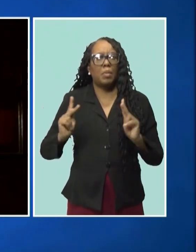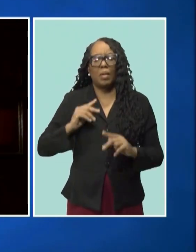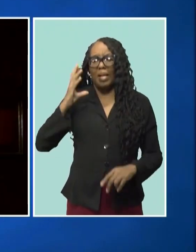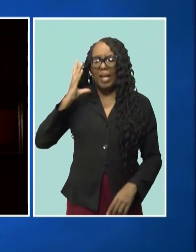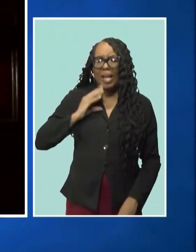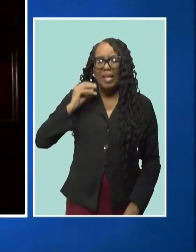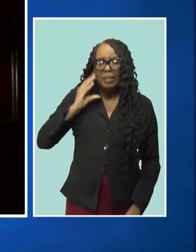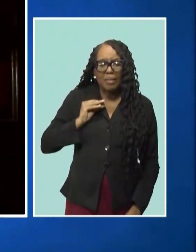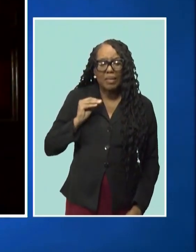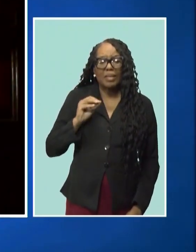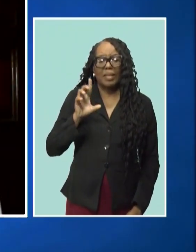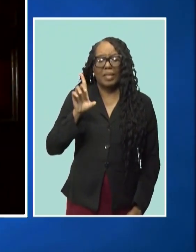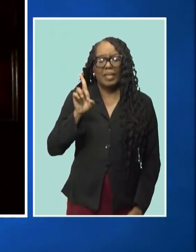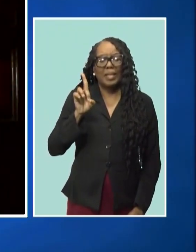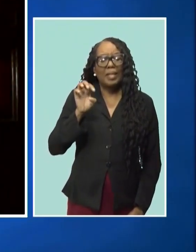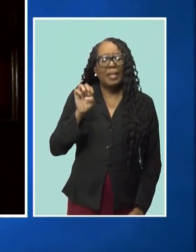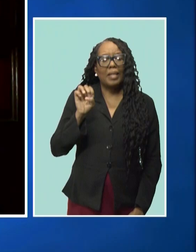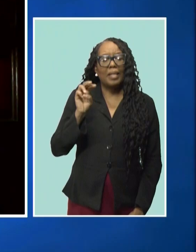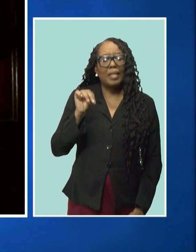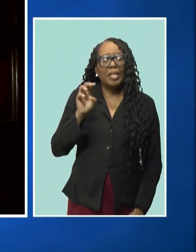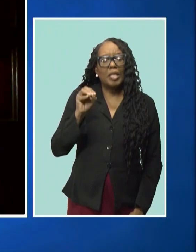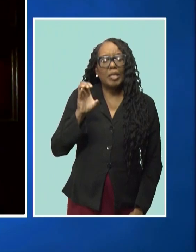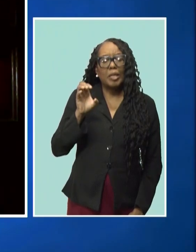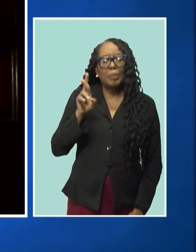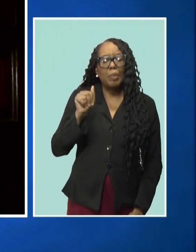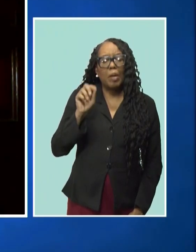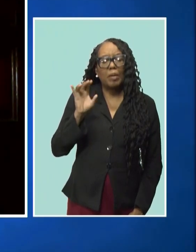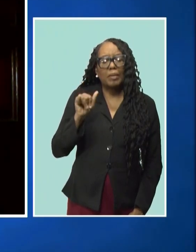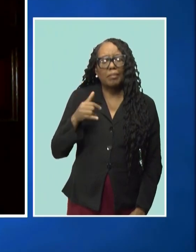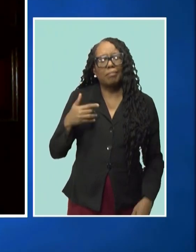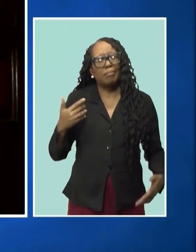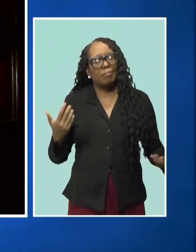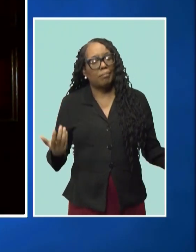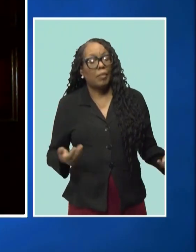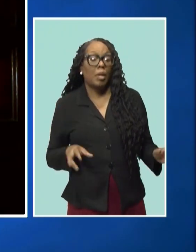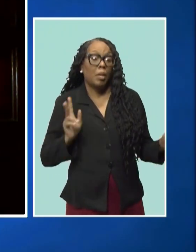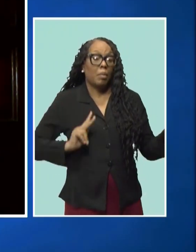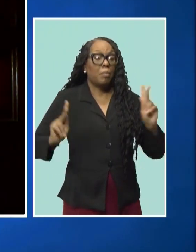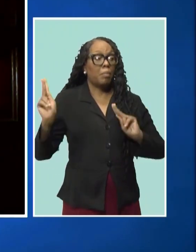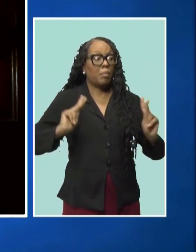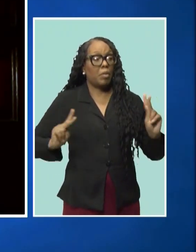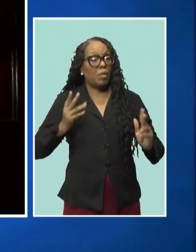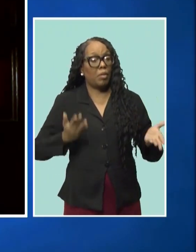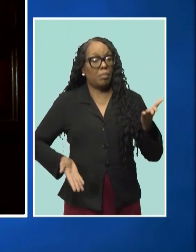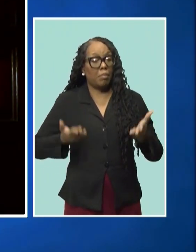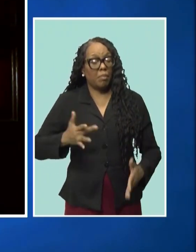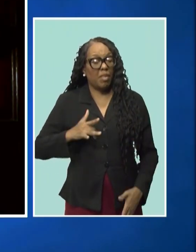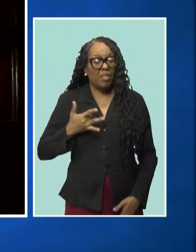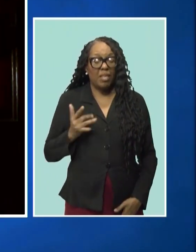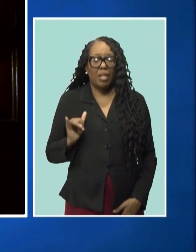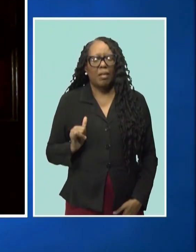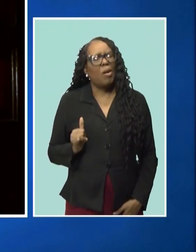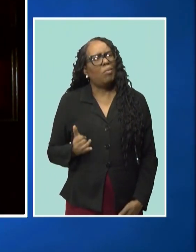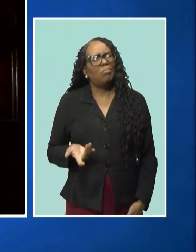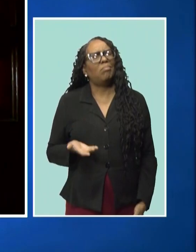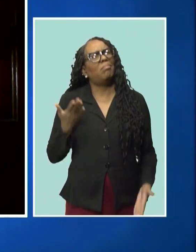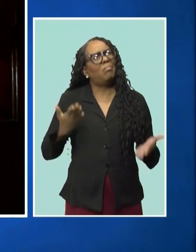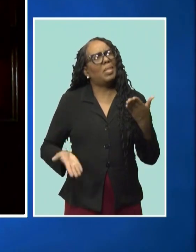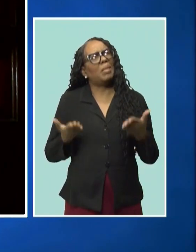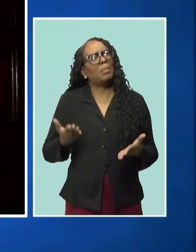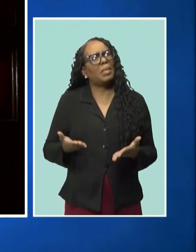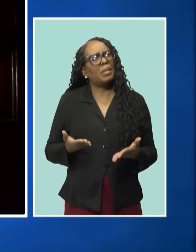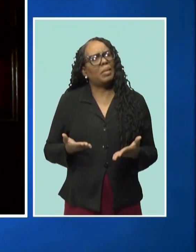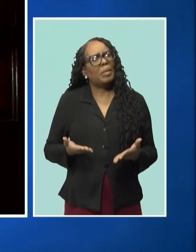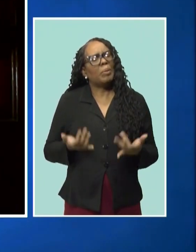You know, one can perceive that this is democracy in action if you're going to be constantly